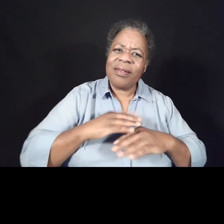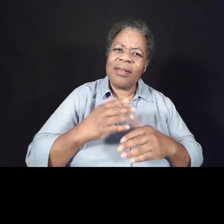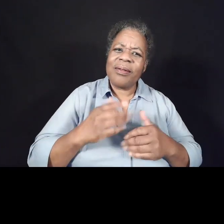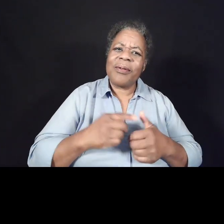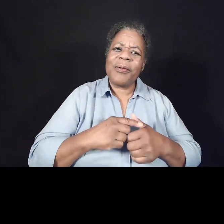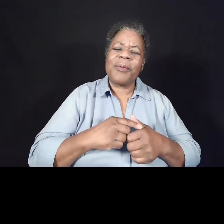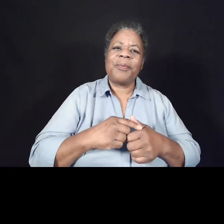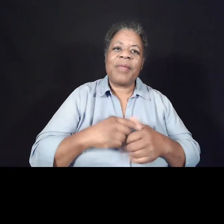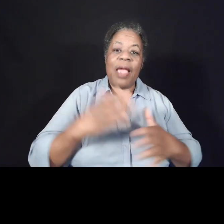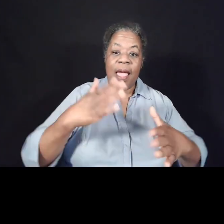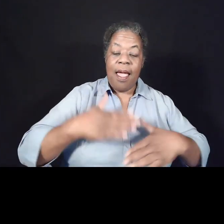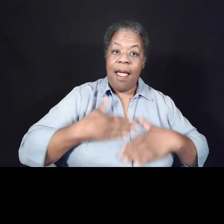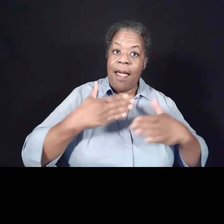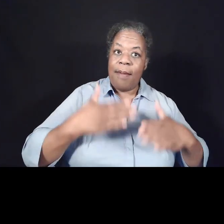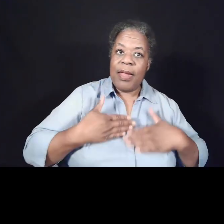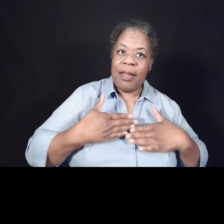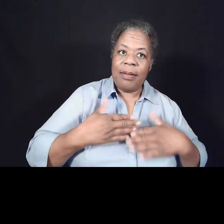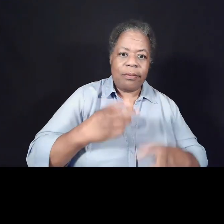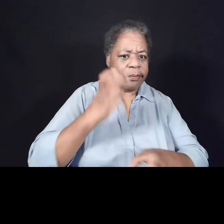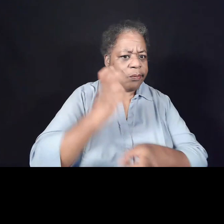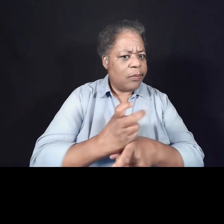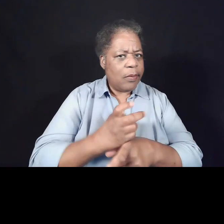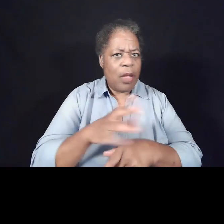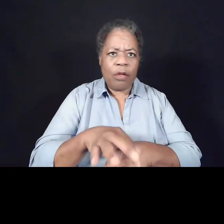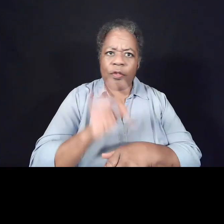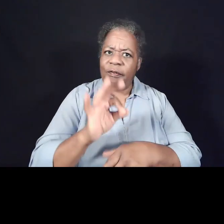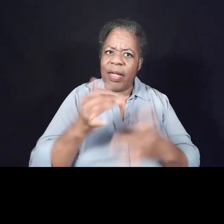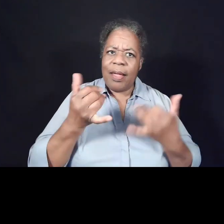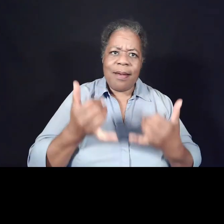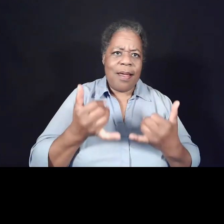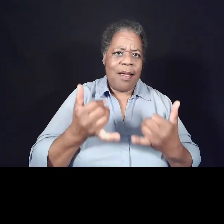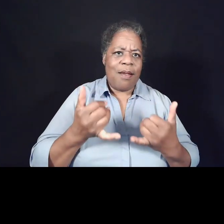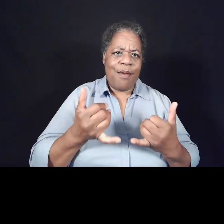But happiness seems harder to come by these days.